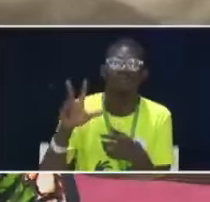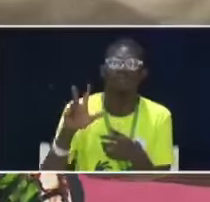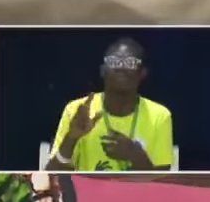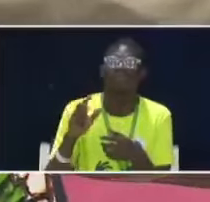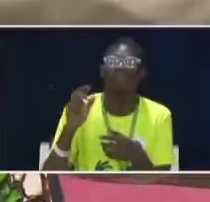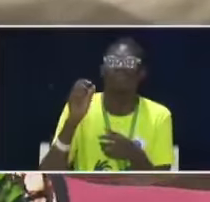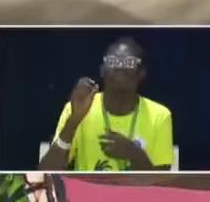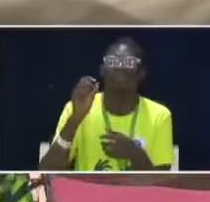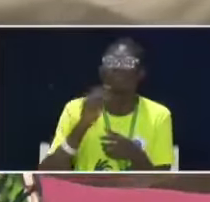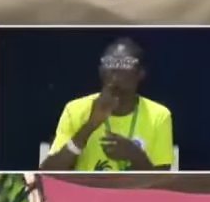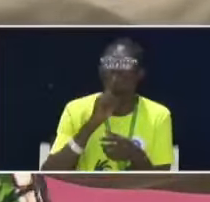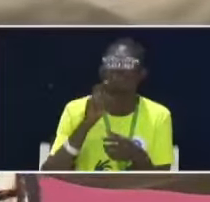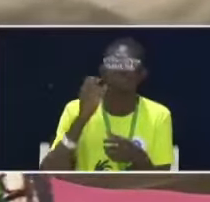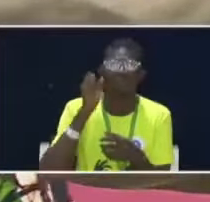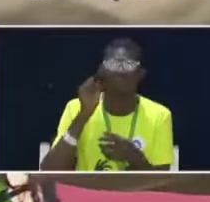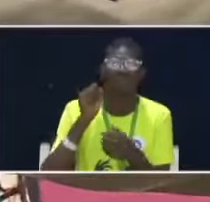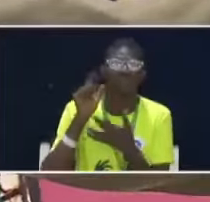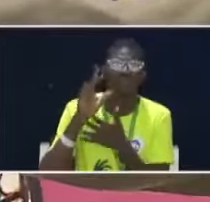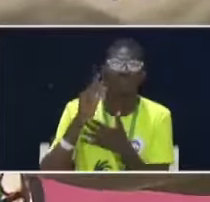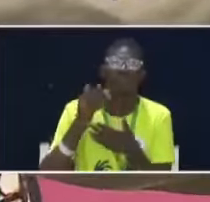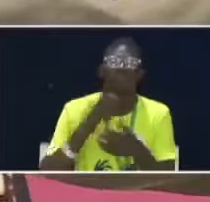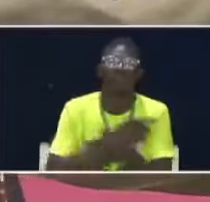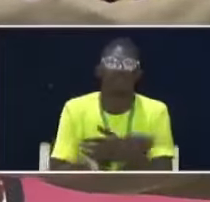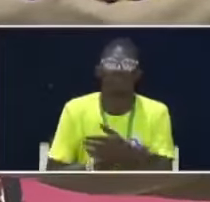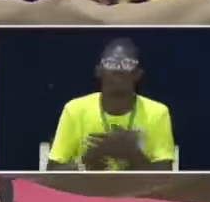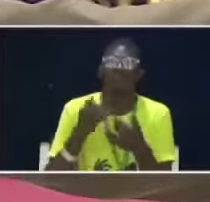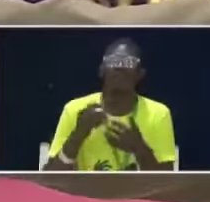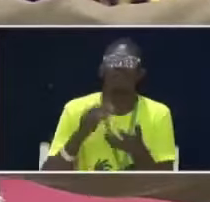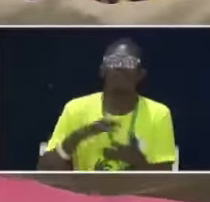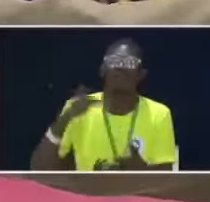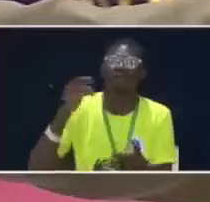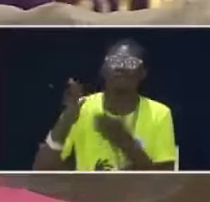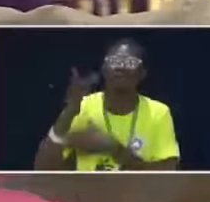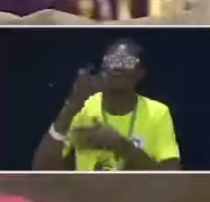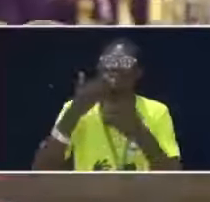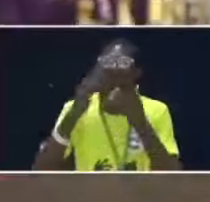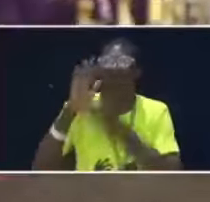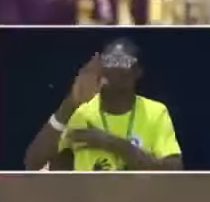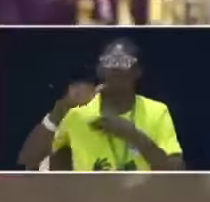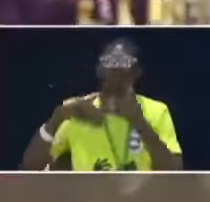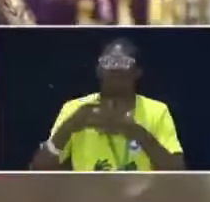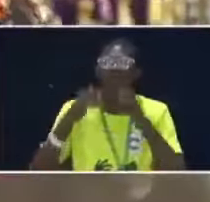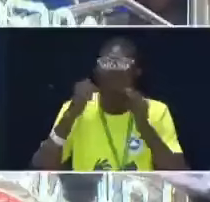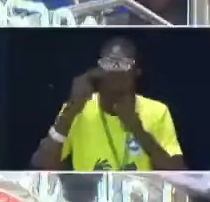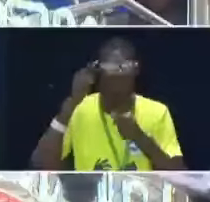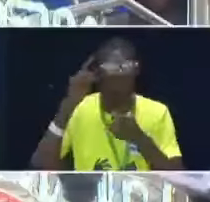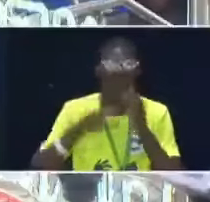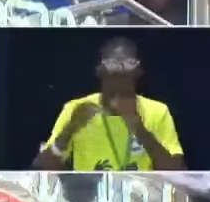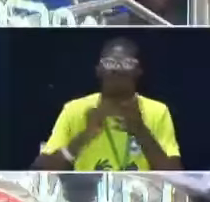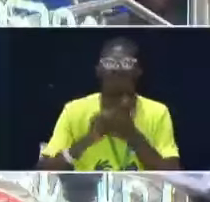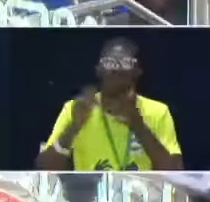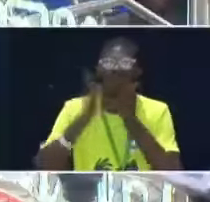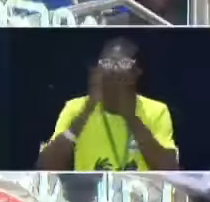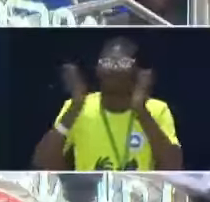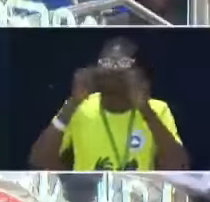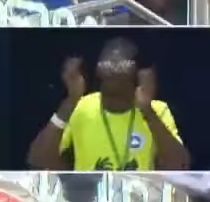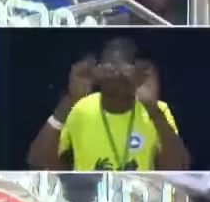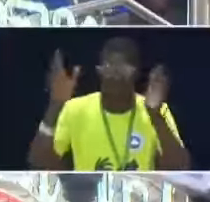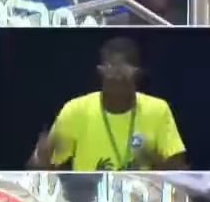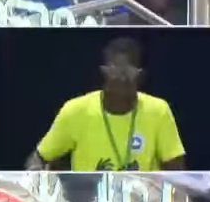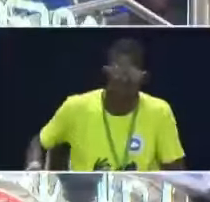2023, in fact, he's expecting a baby by now. To the glory of God, I thank God Almighty for what he did. Thank you, Jesus.